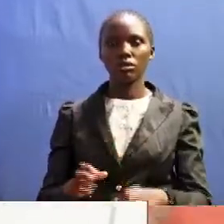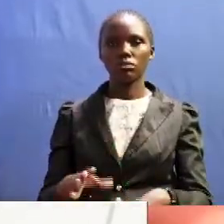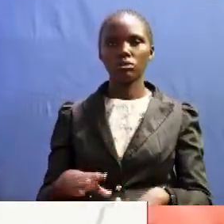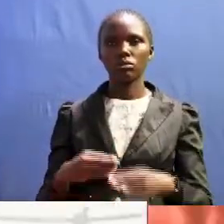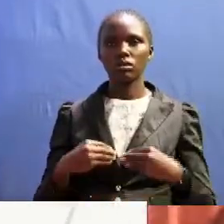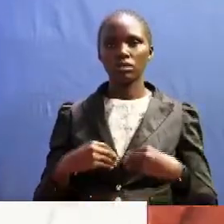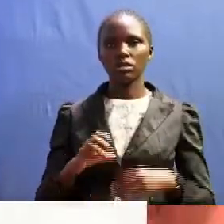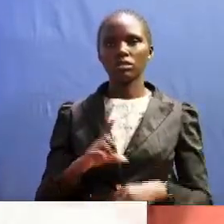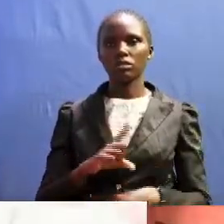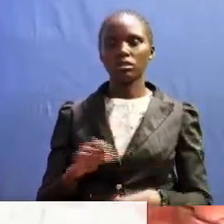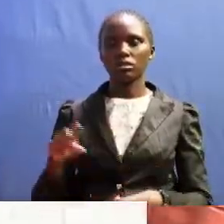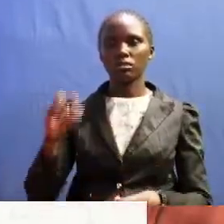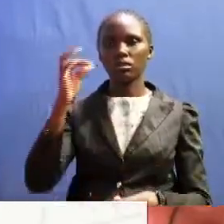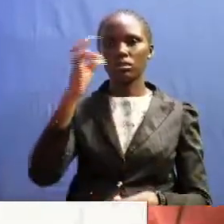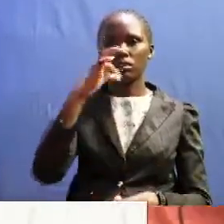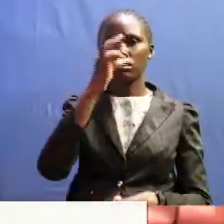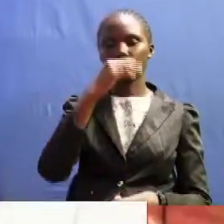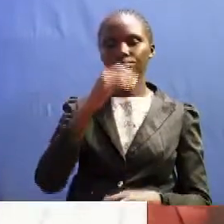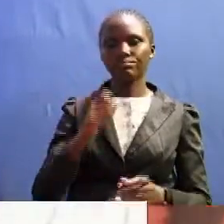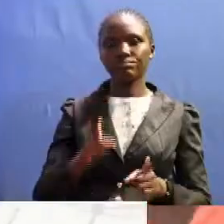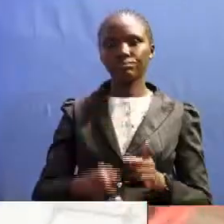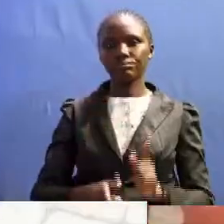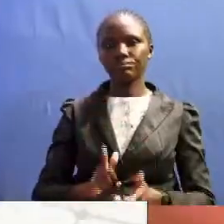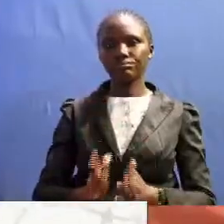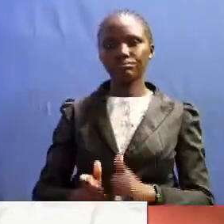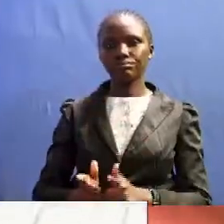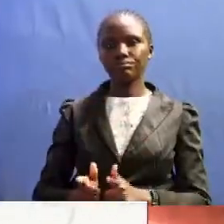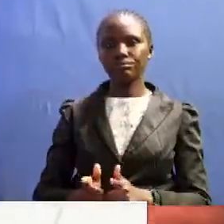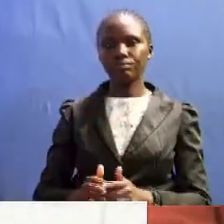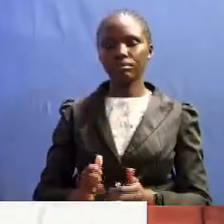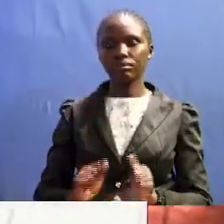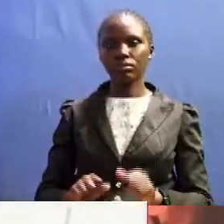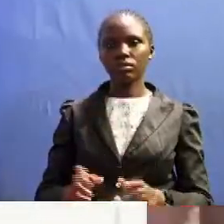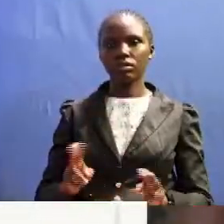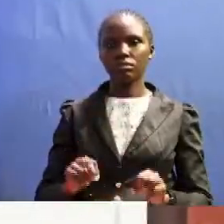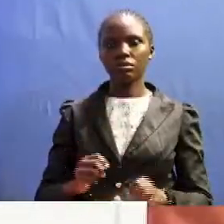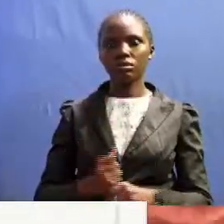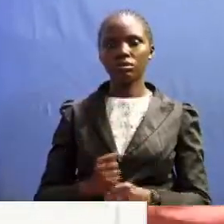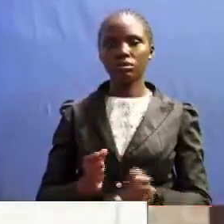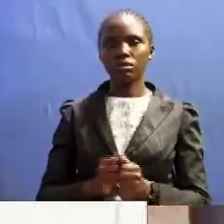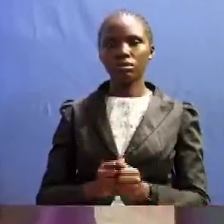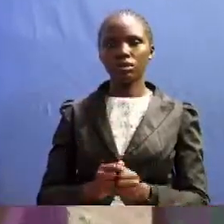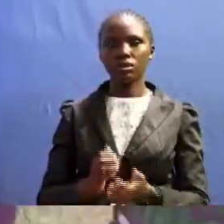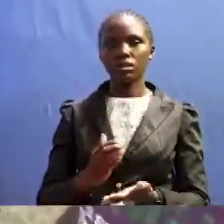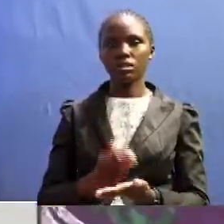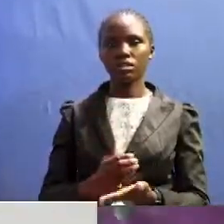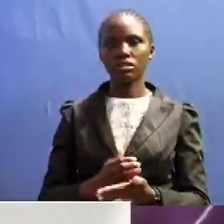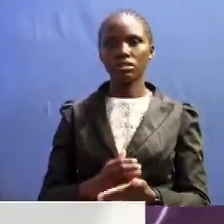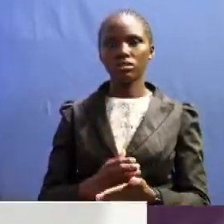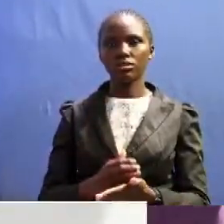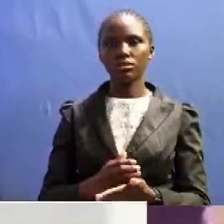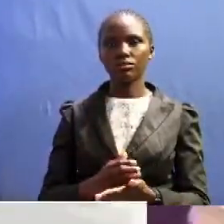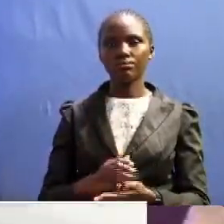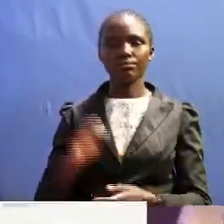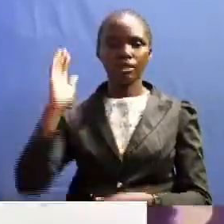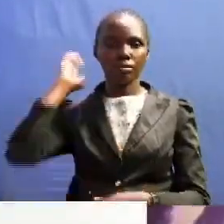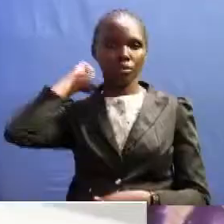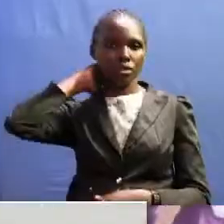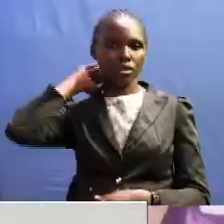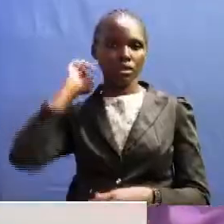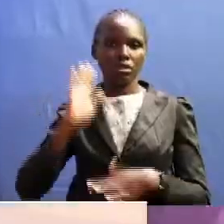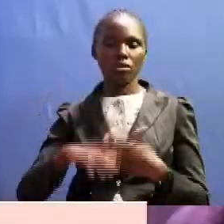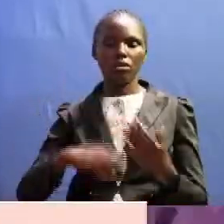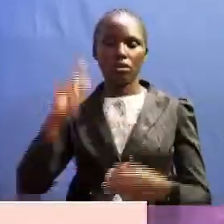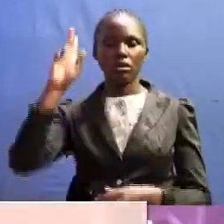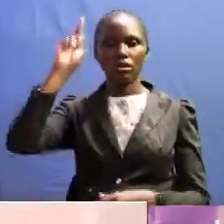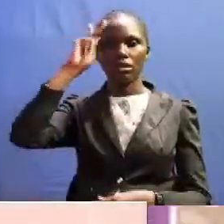the Central Region playoffs, where it will face top clubs from Nyeri, Laikipia, Murang'a, and Kiambu counties. He